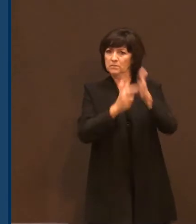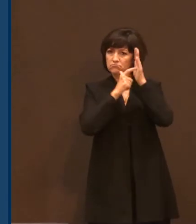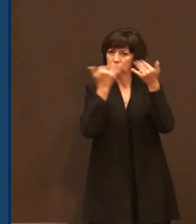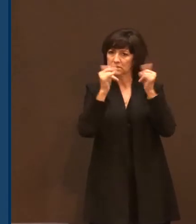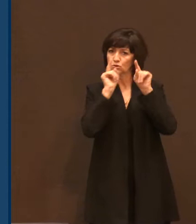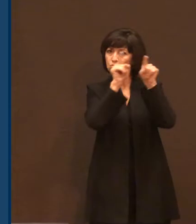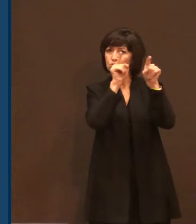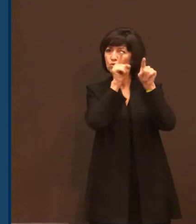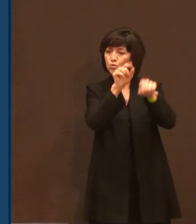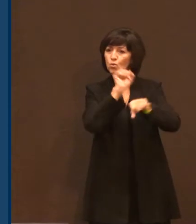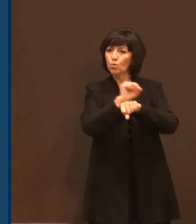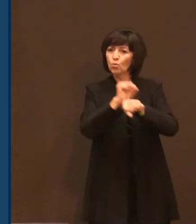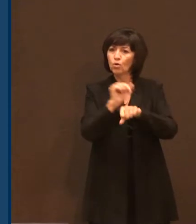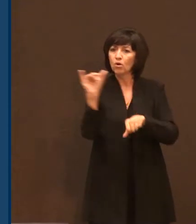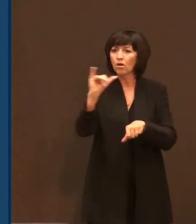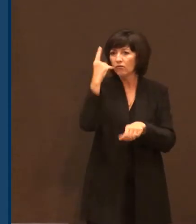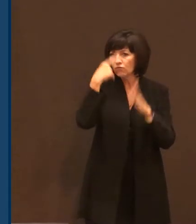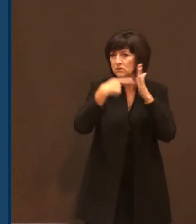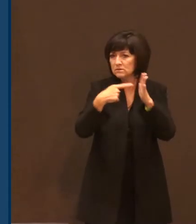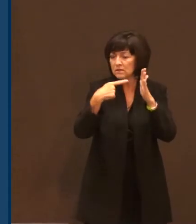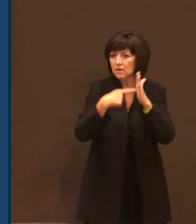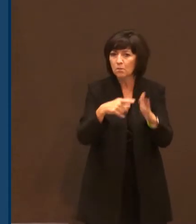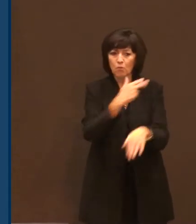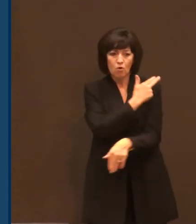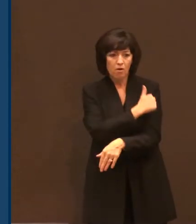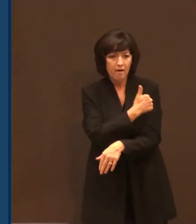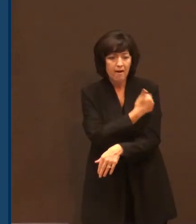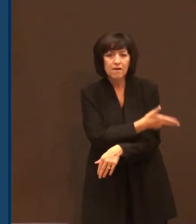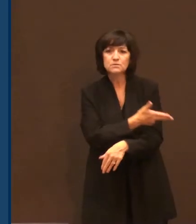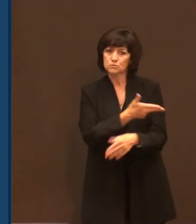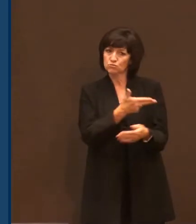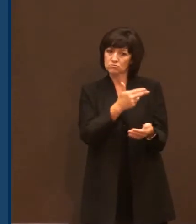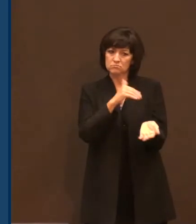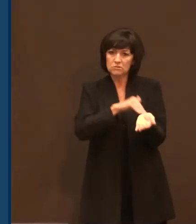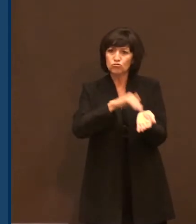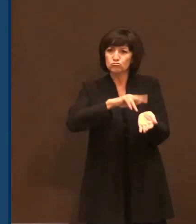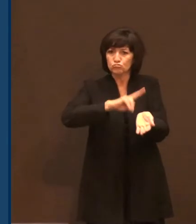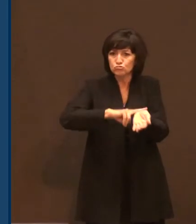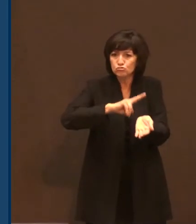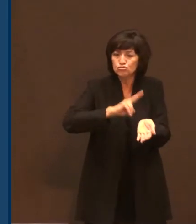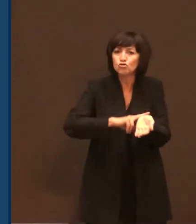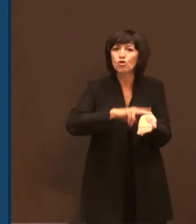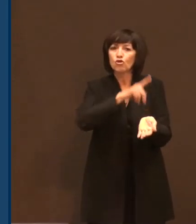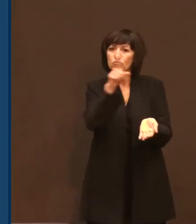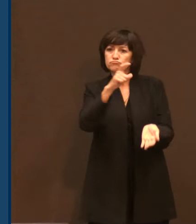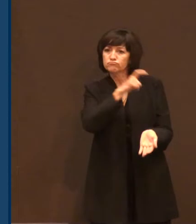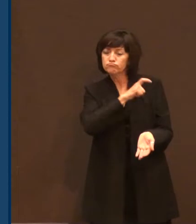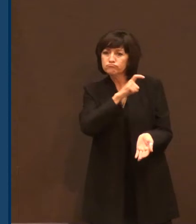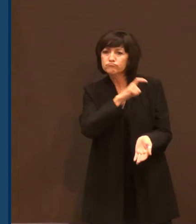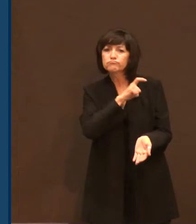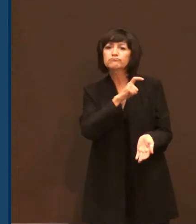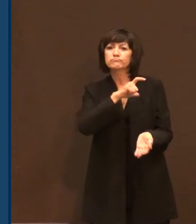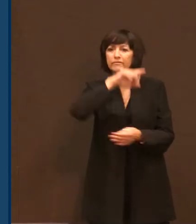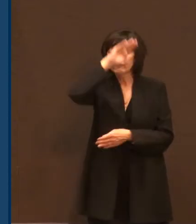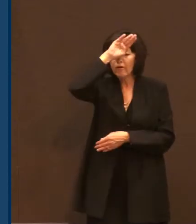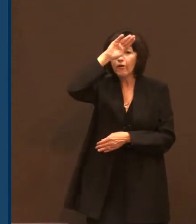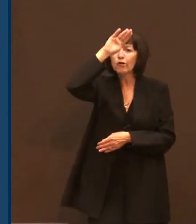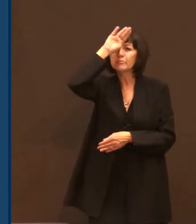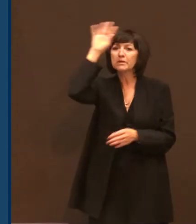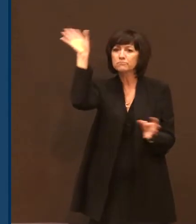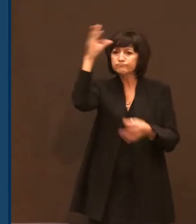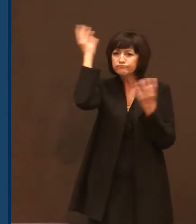and other frontline workers couldn't go to school. And so we do know that we can do that, and do that in a